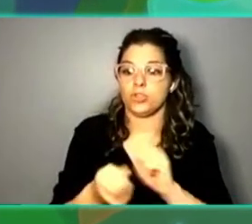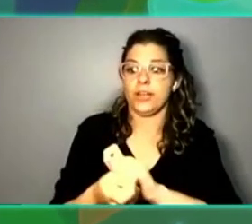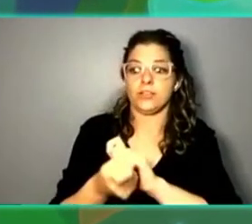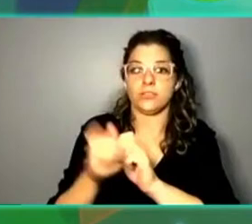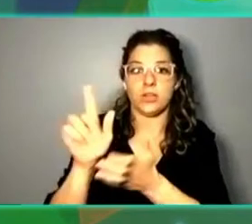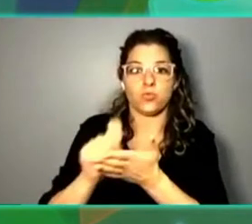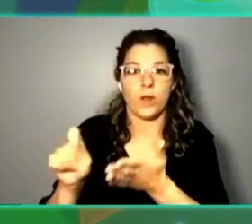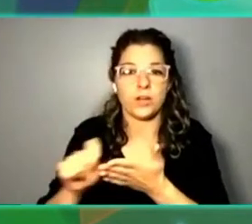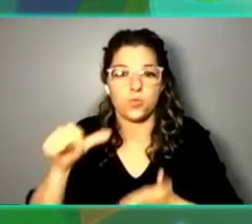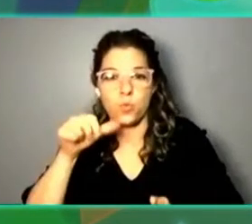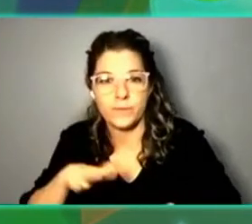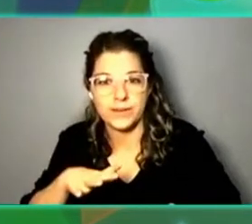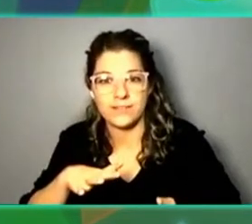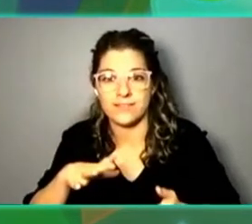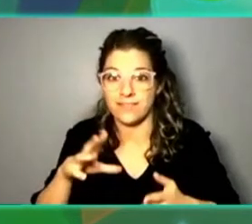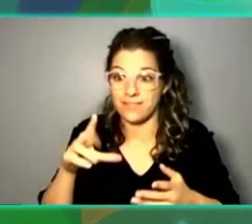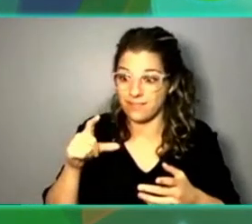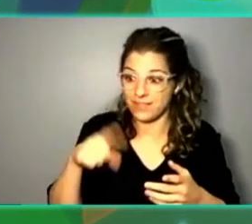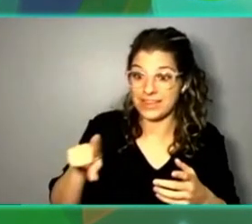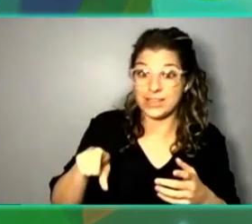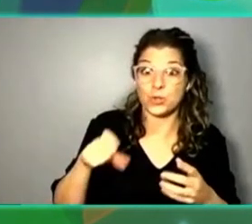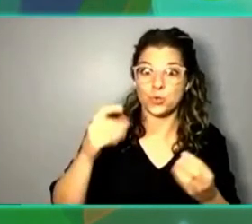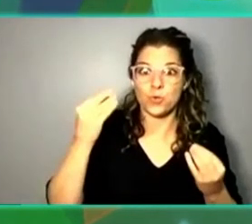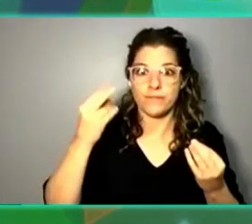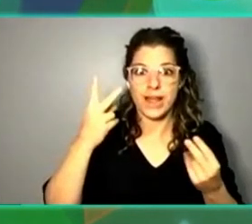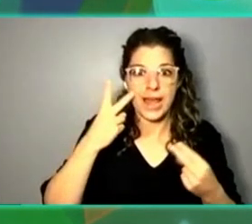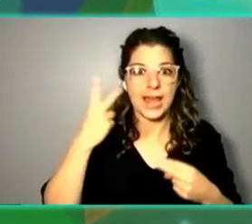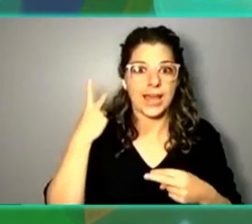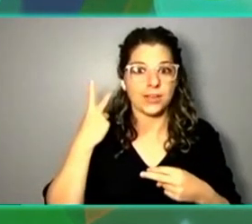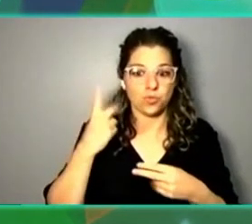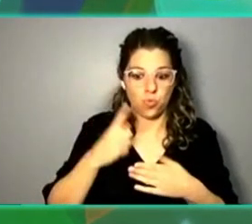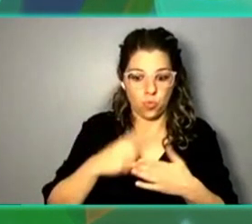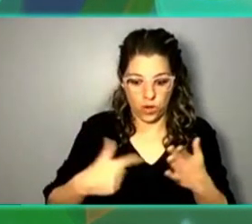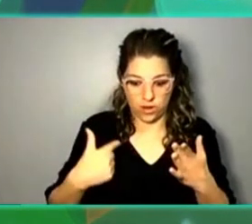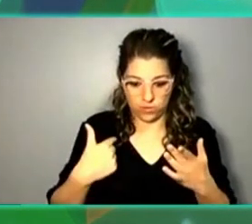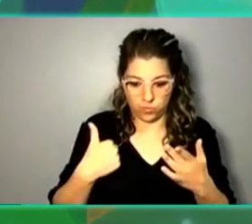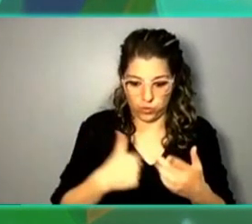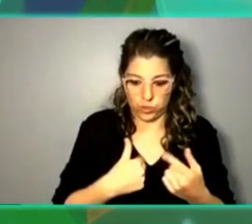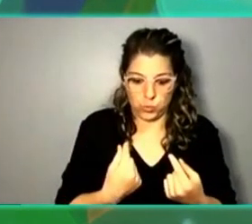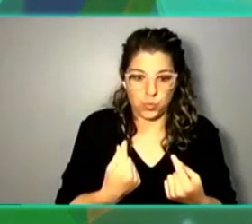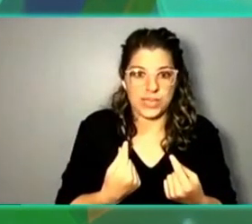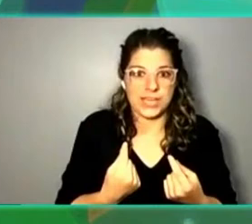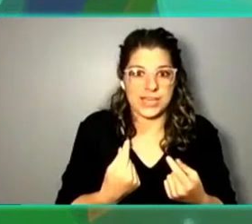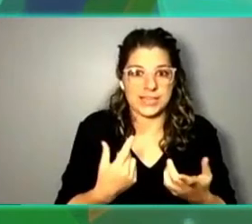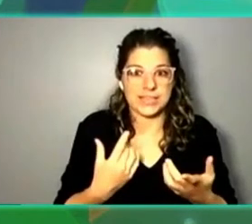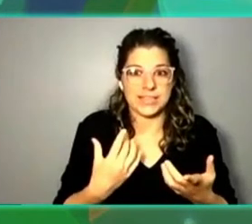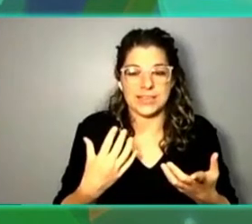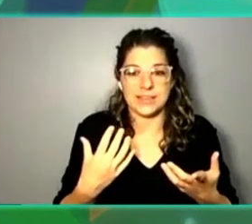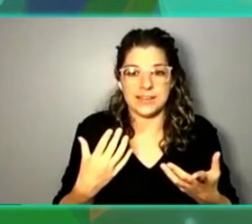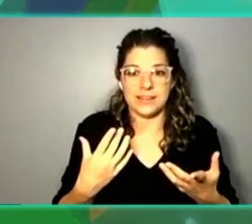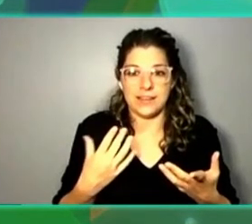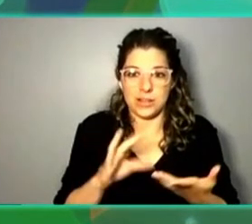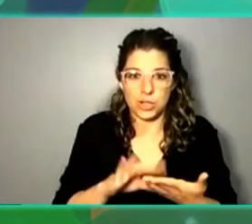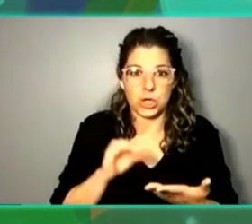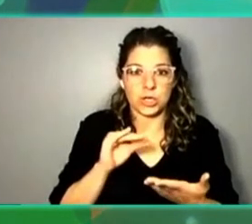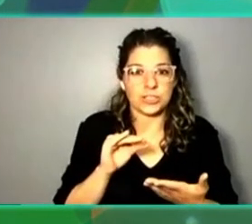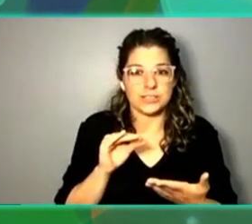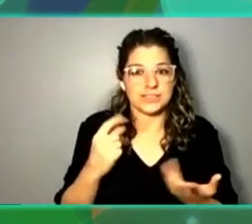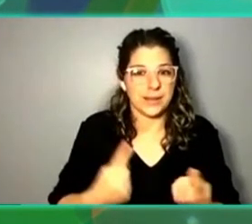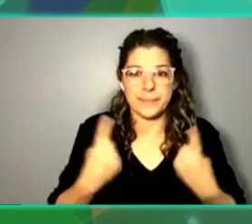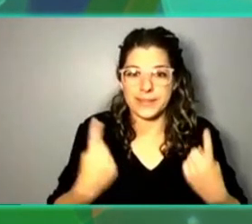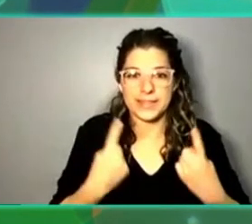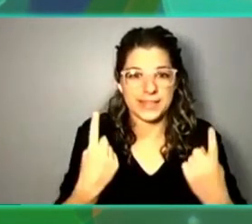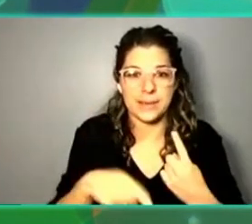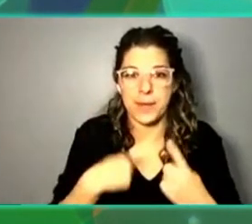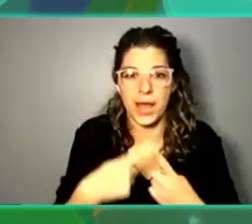writing women. They need to like, I guess, reflect on what it is that they're doing, mm-hmm. and learn something